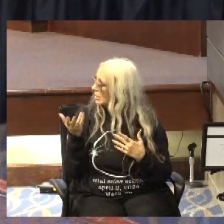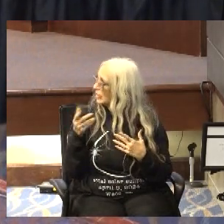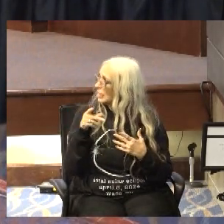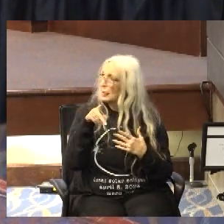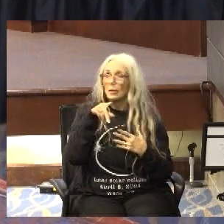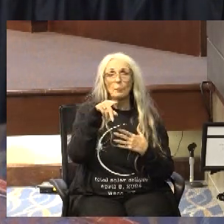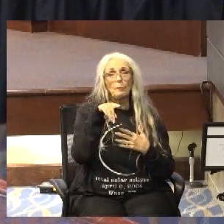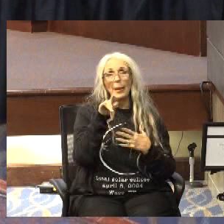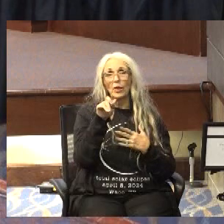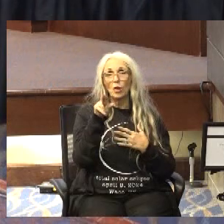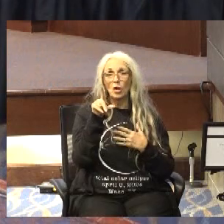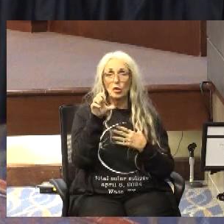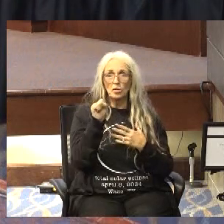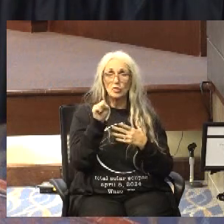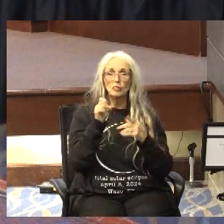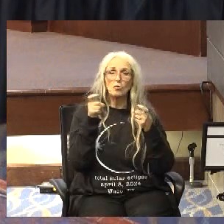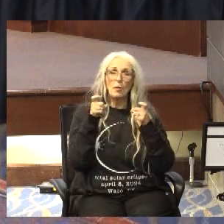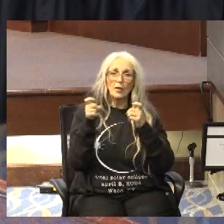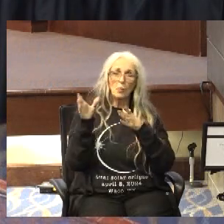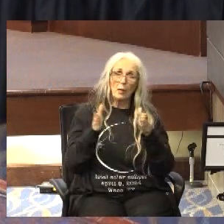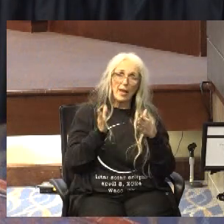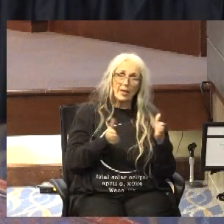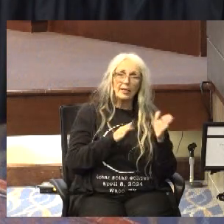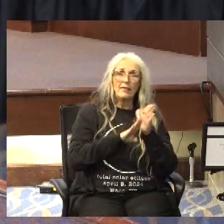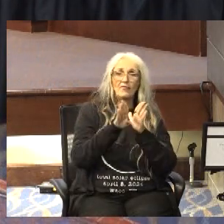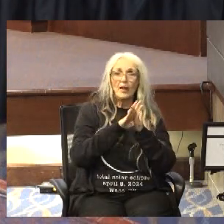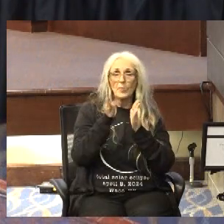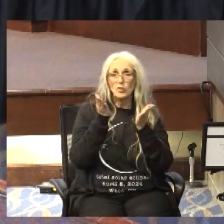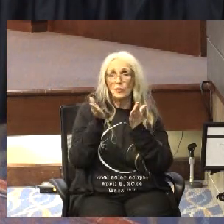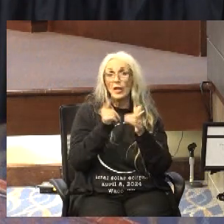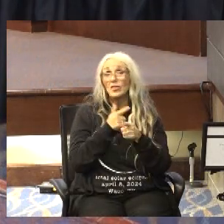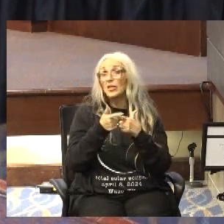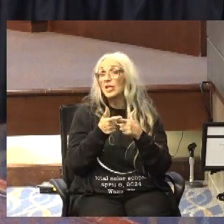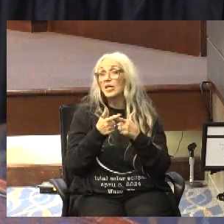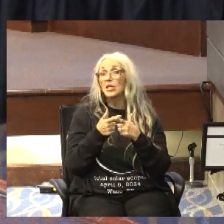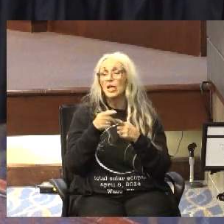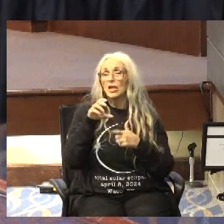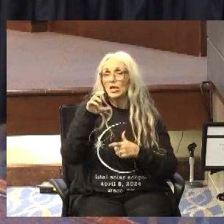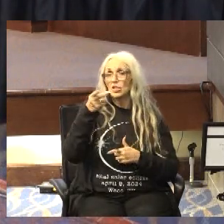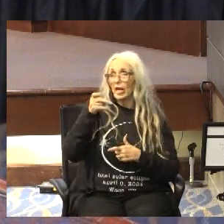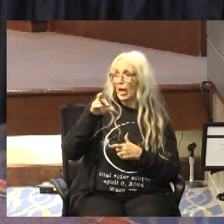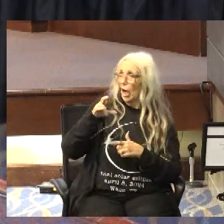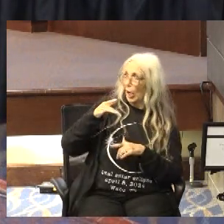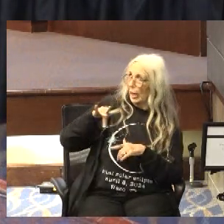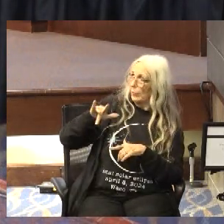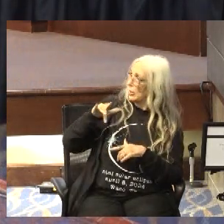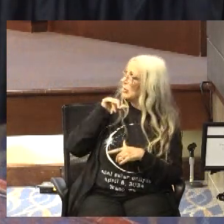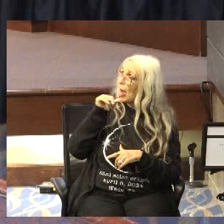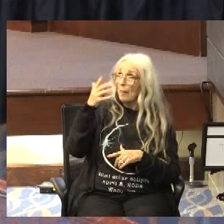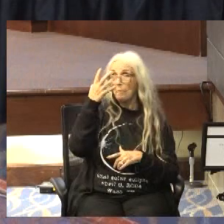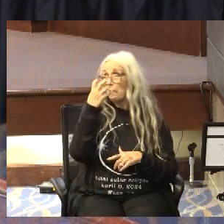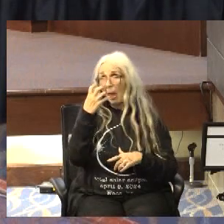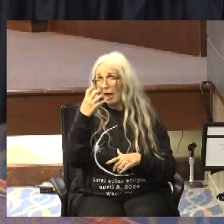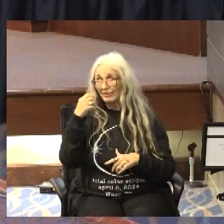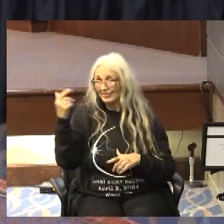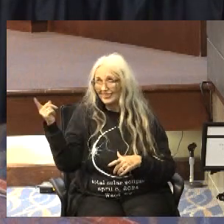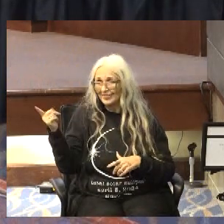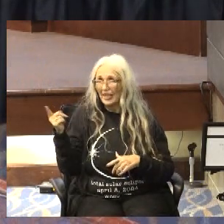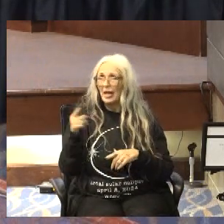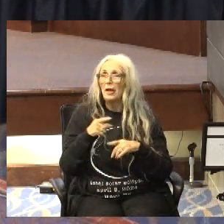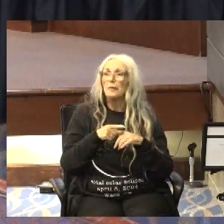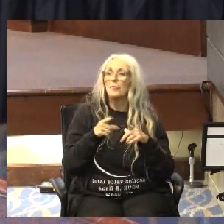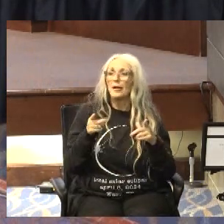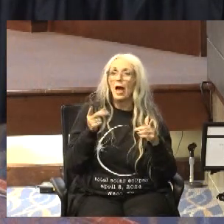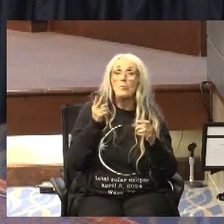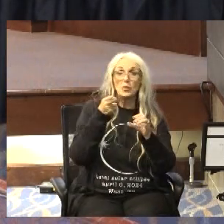Peters, our director of planning and development services. And then there's a chair in between them, not because they're mad at each other, but rather because